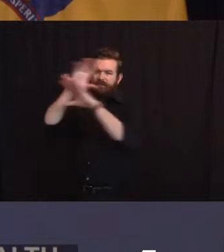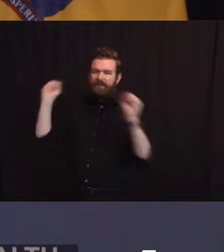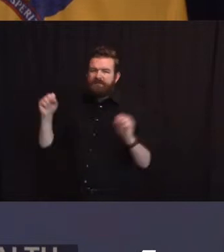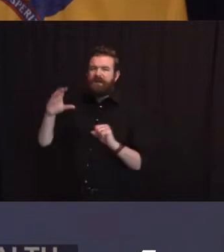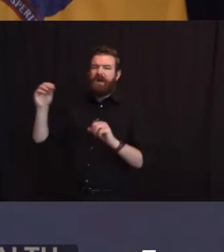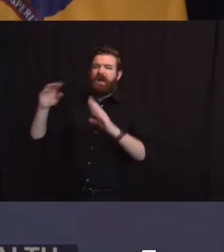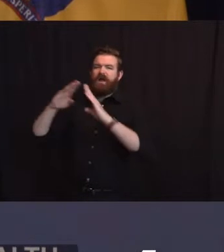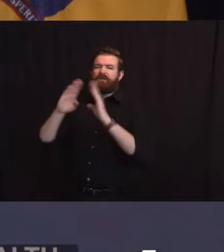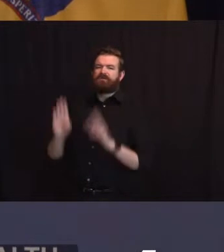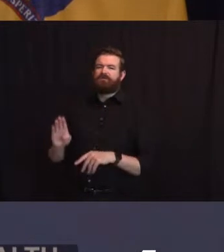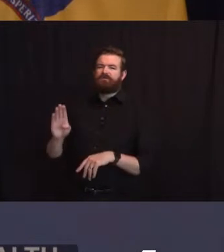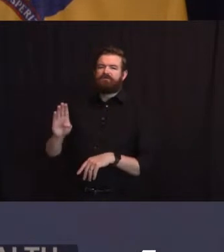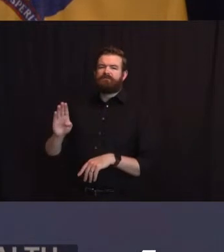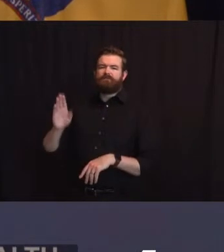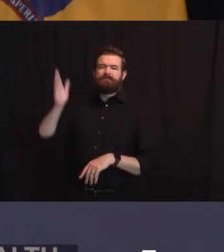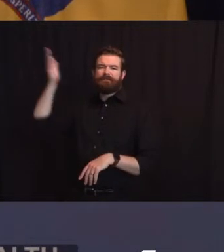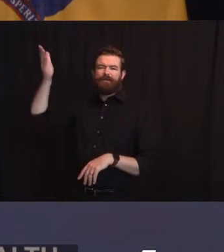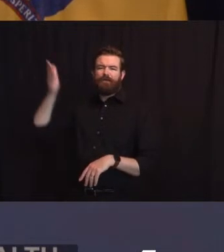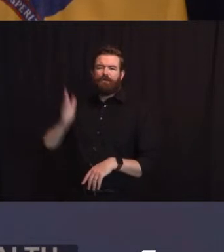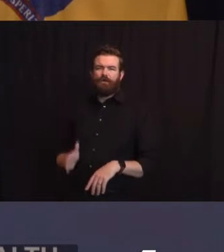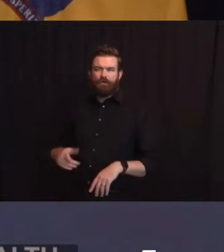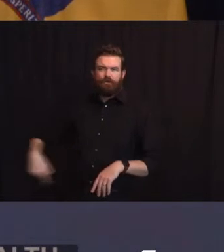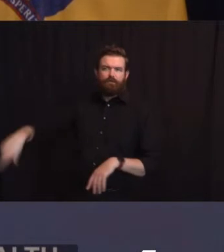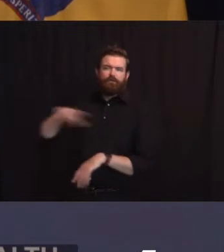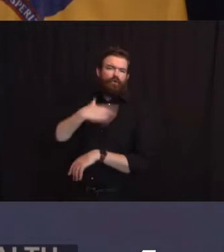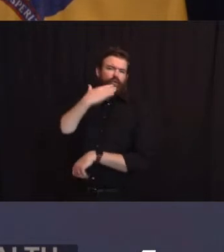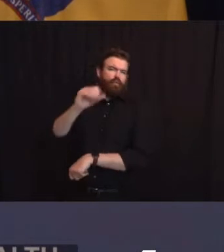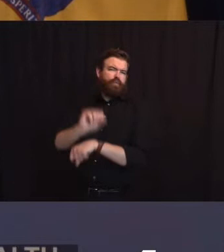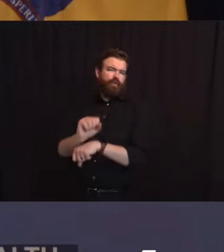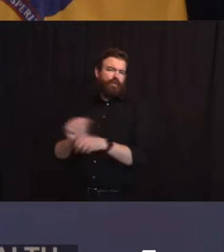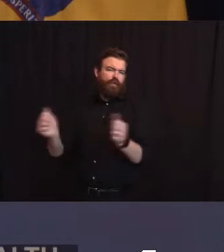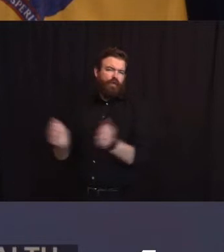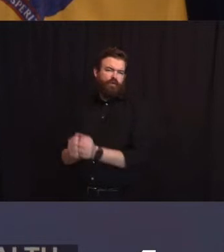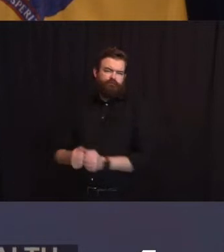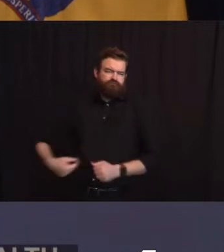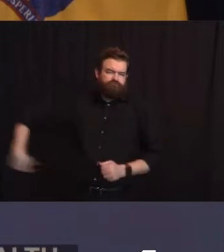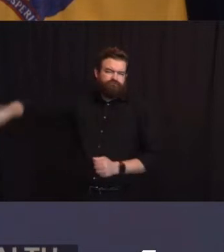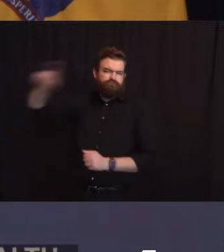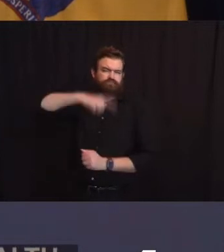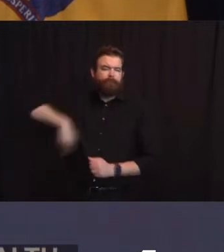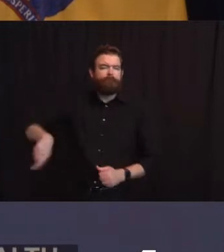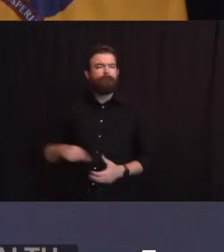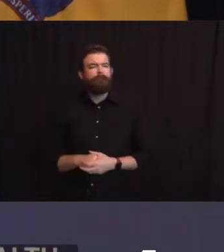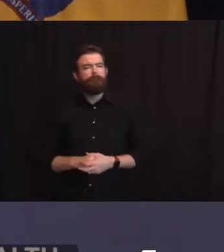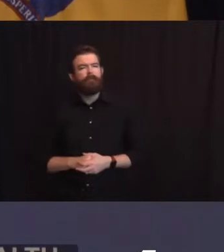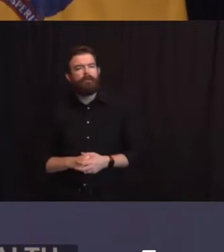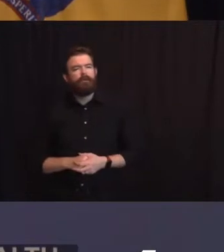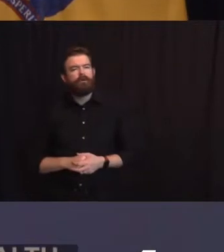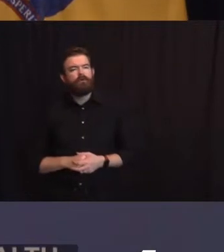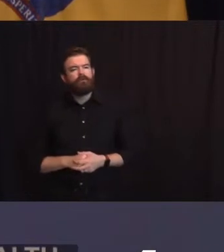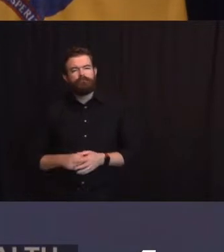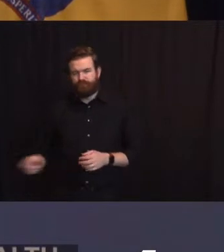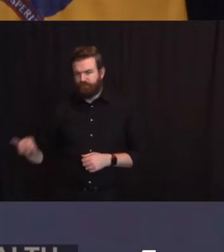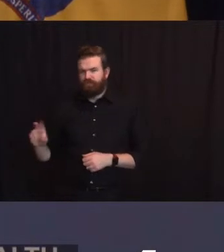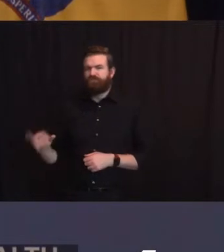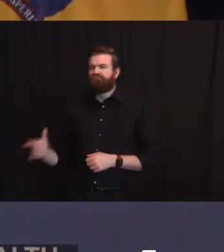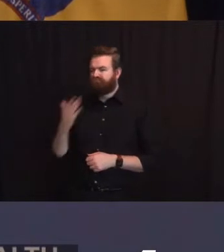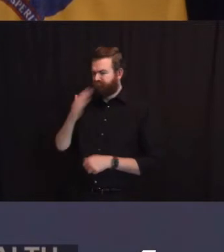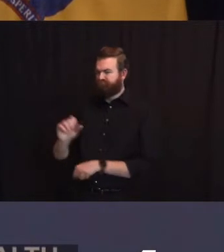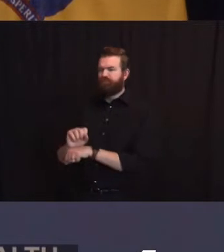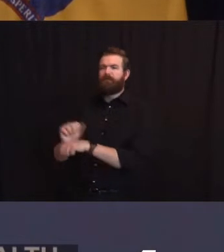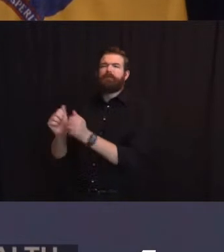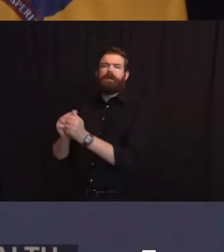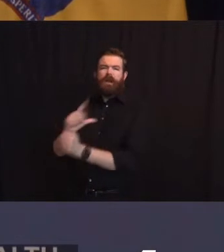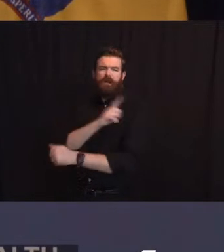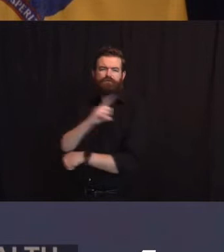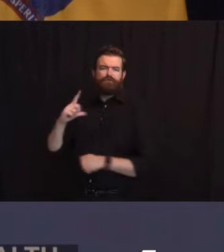And we're working together, Paramount in our office, and Judy and her team are working with them to get the right legislation in place that will